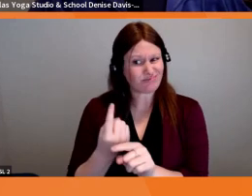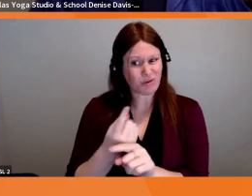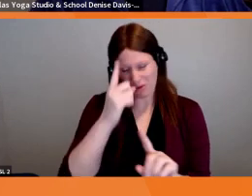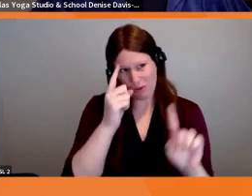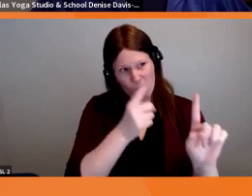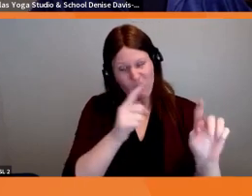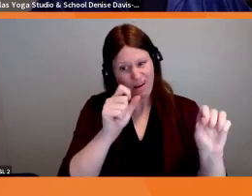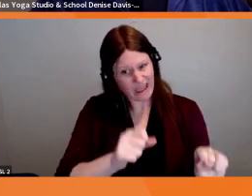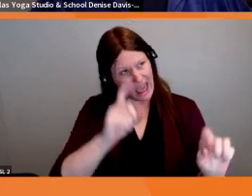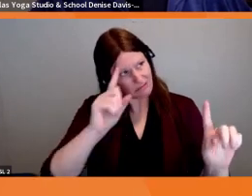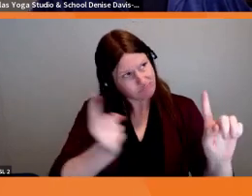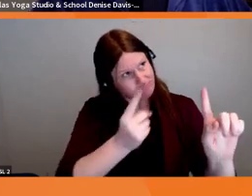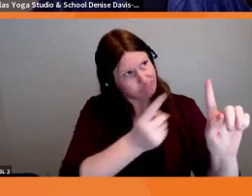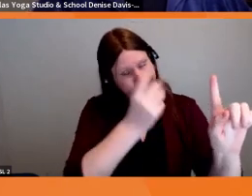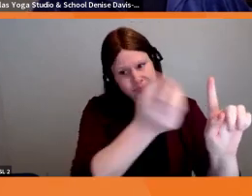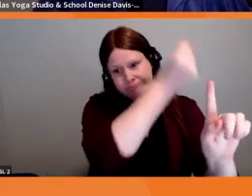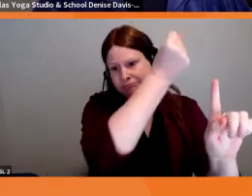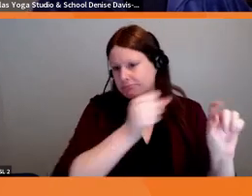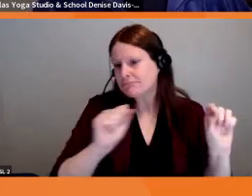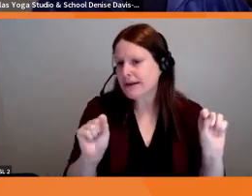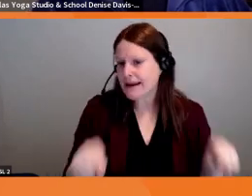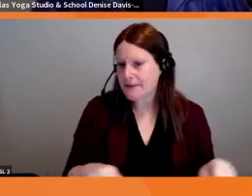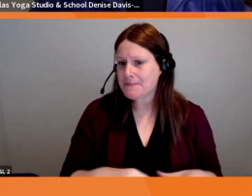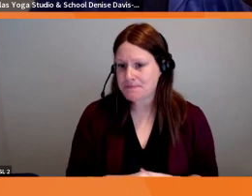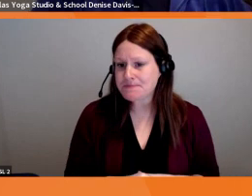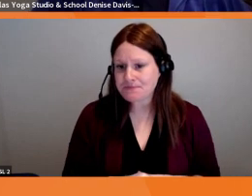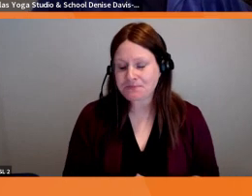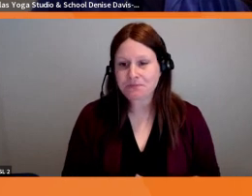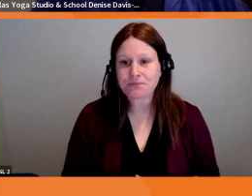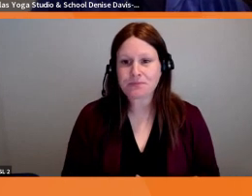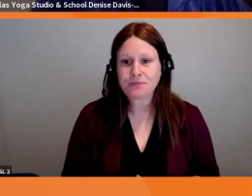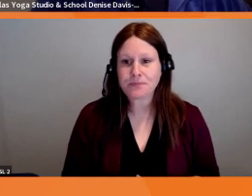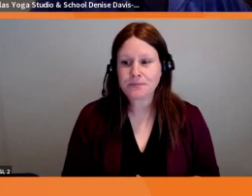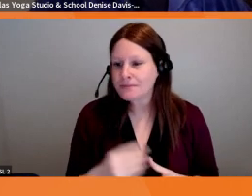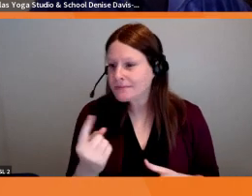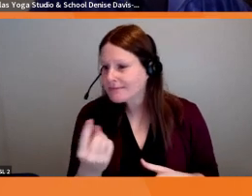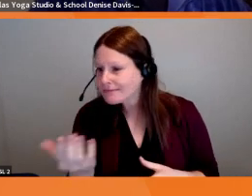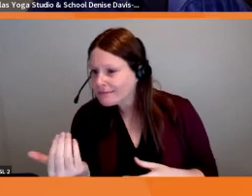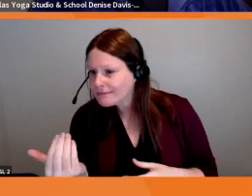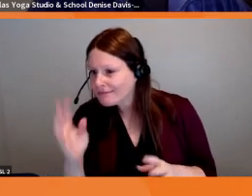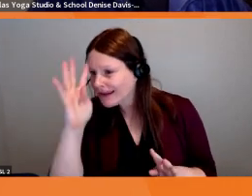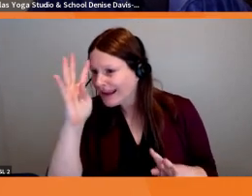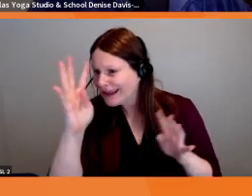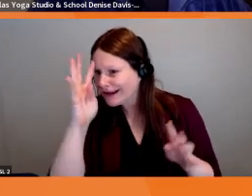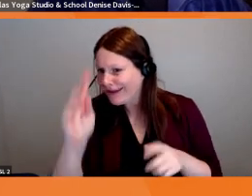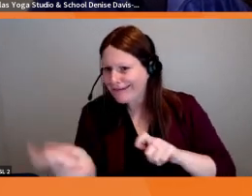a thing that you can get your mind around, right? Oh, someone's providing innovative tennis